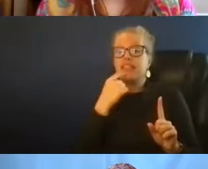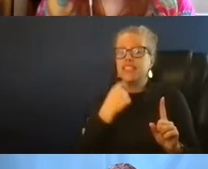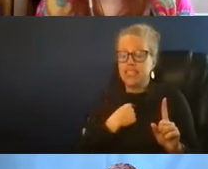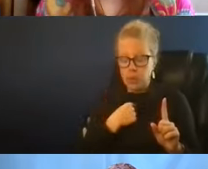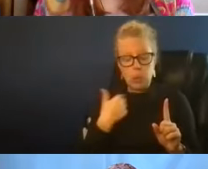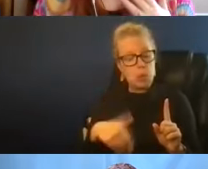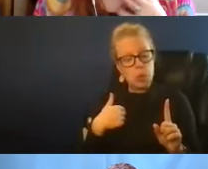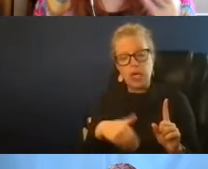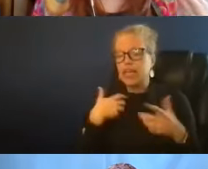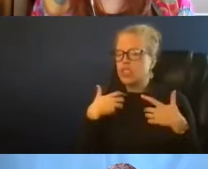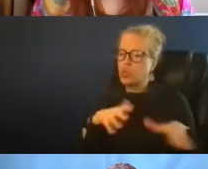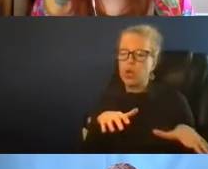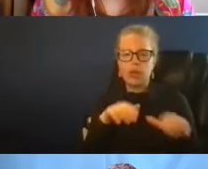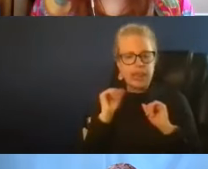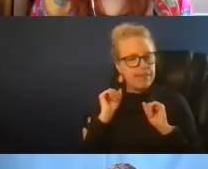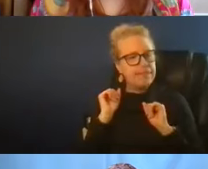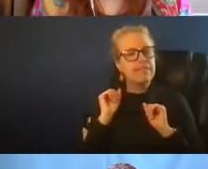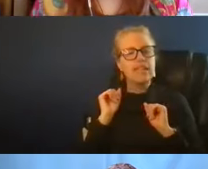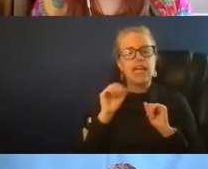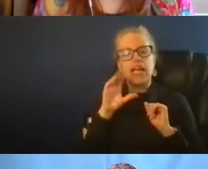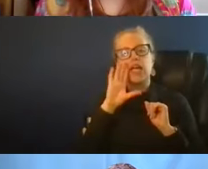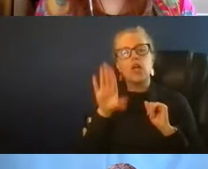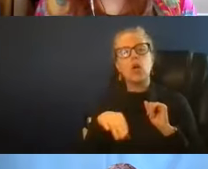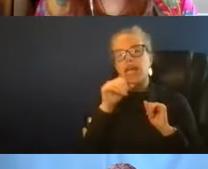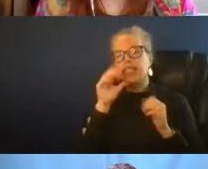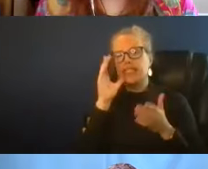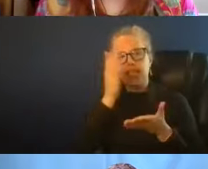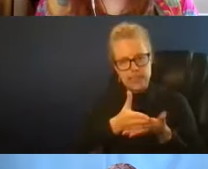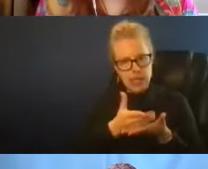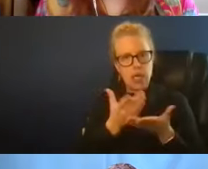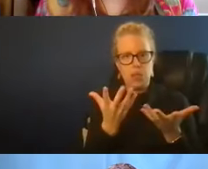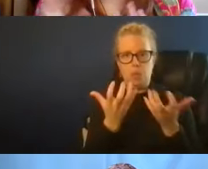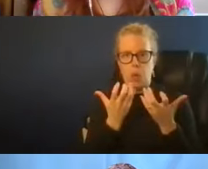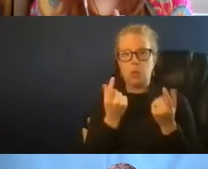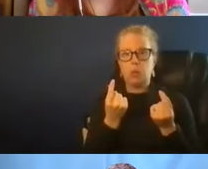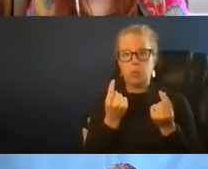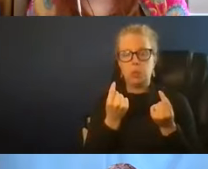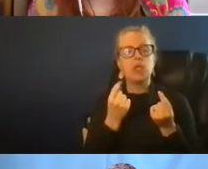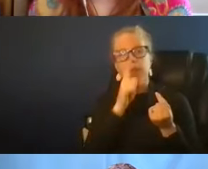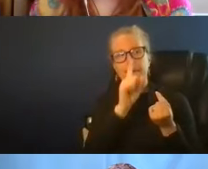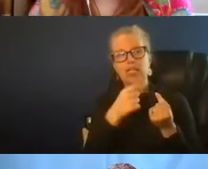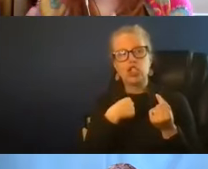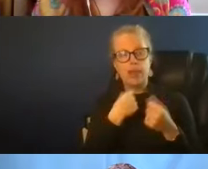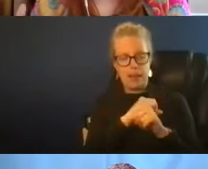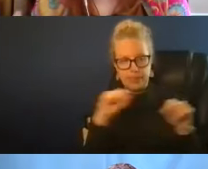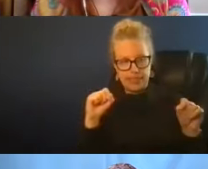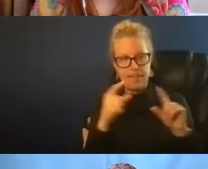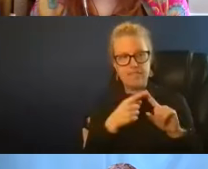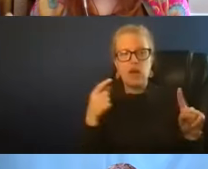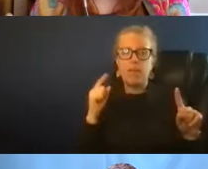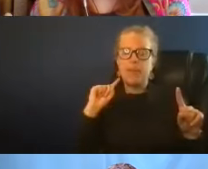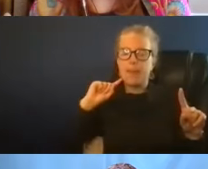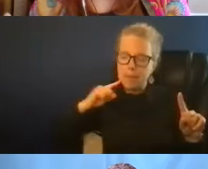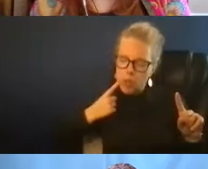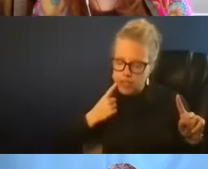I don't want to leave, I know this isn't going to stop. What I want is to make sure that I am safe from the most severe